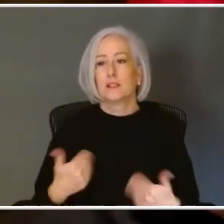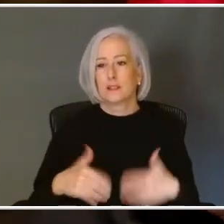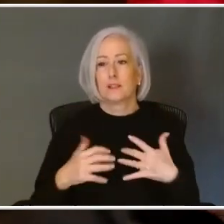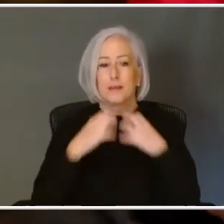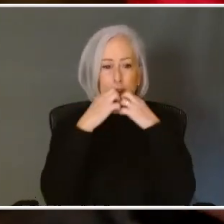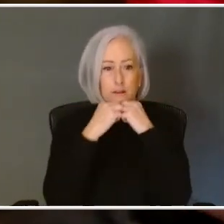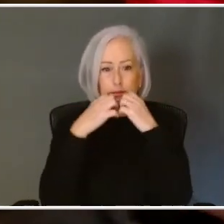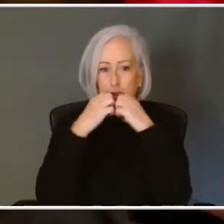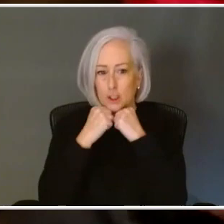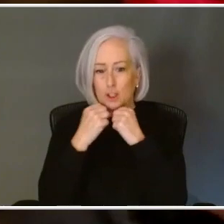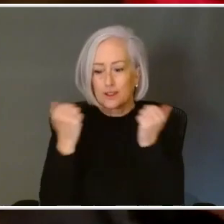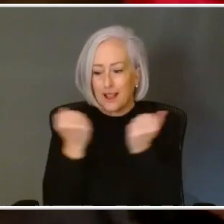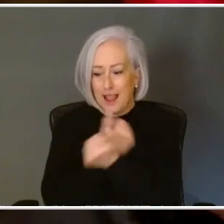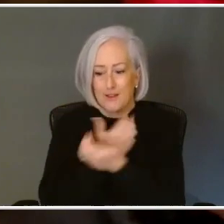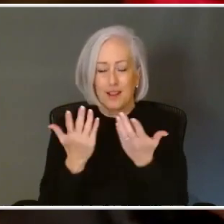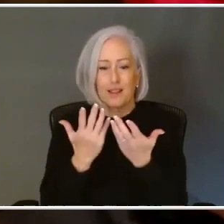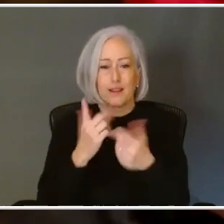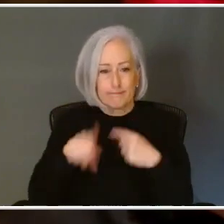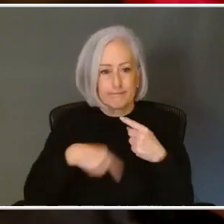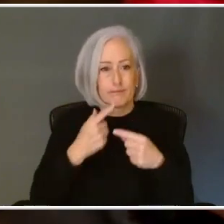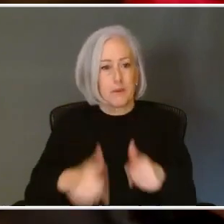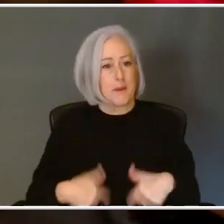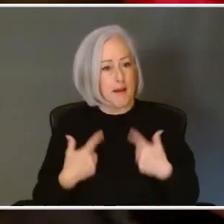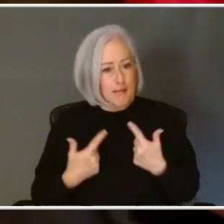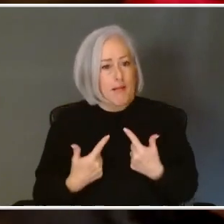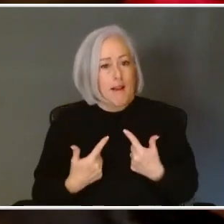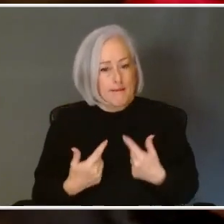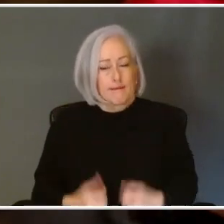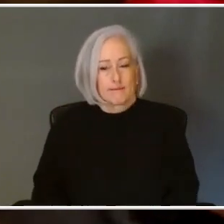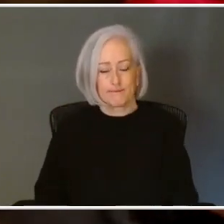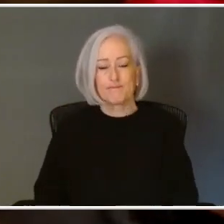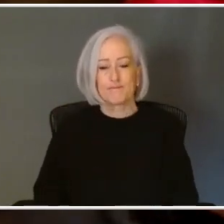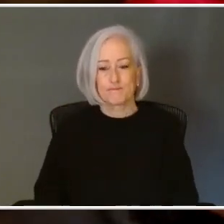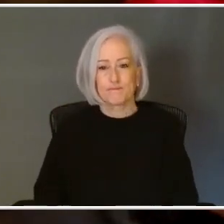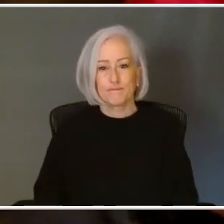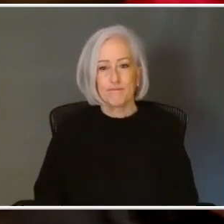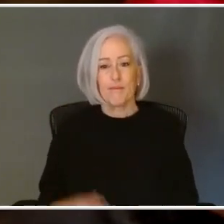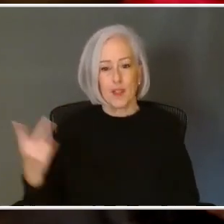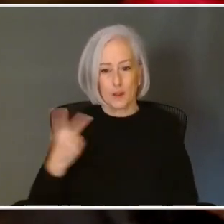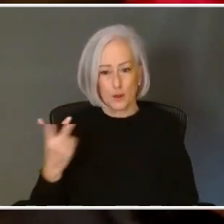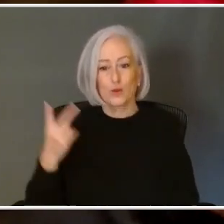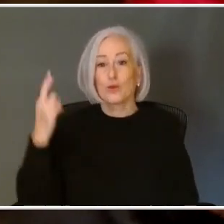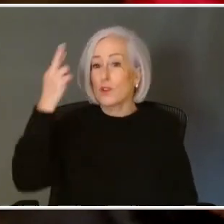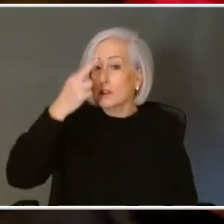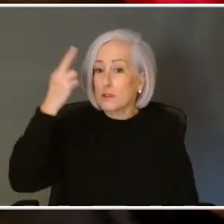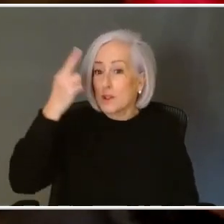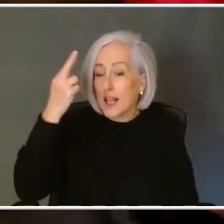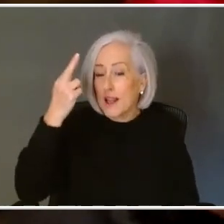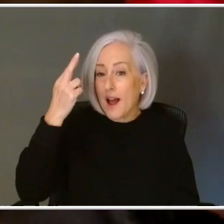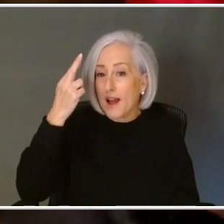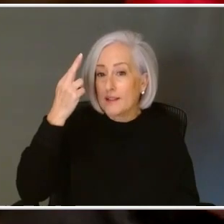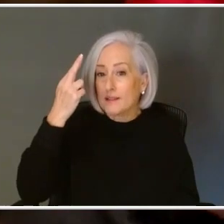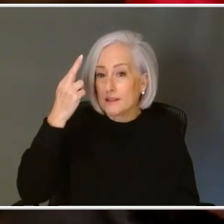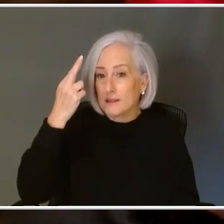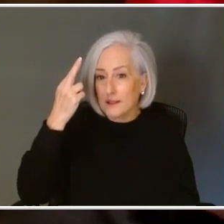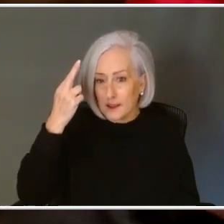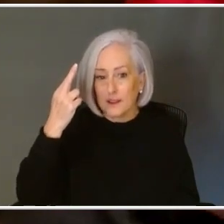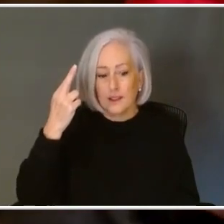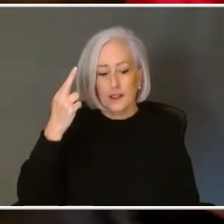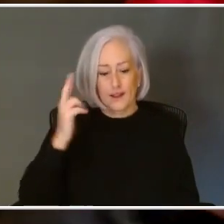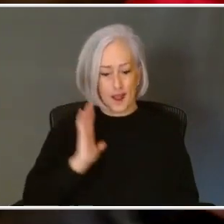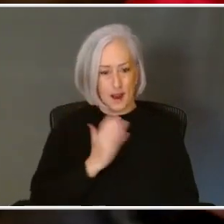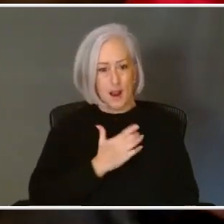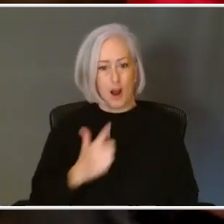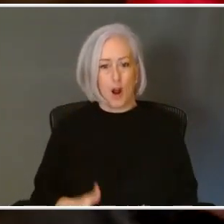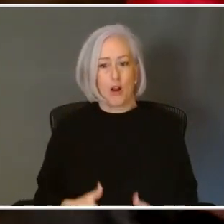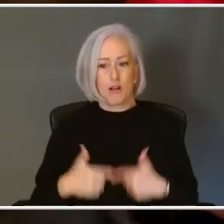the small things. I mean, we both realized that there was a big gap in our life that needed to